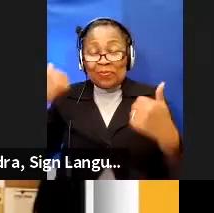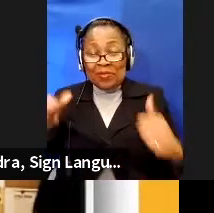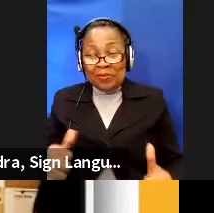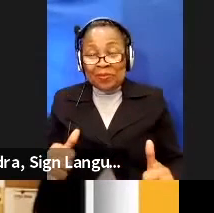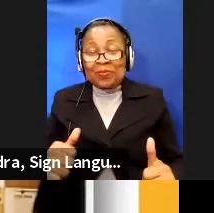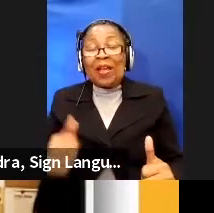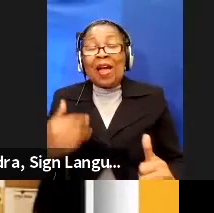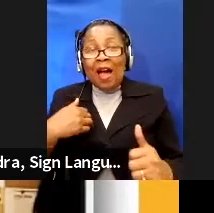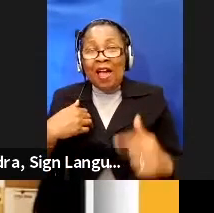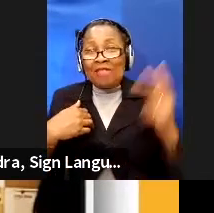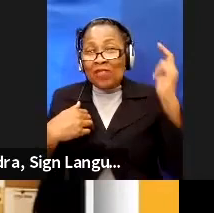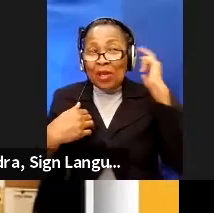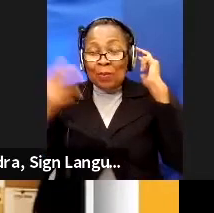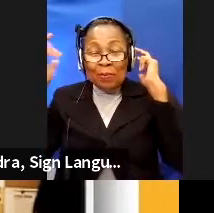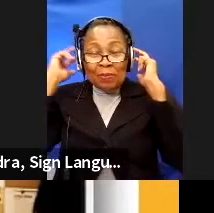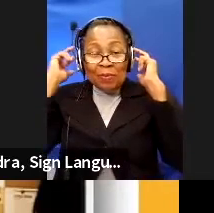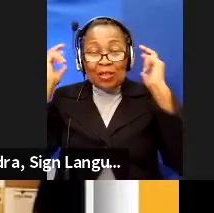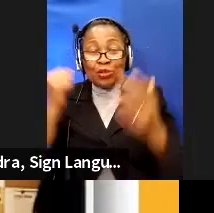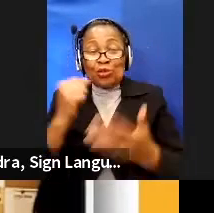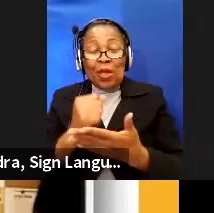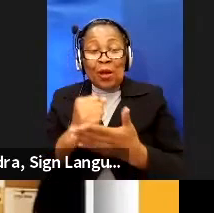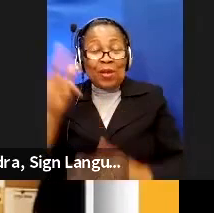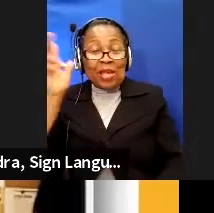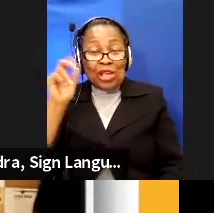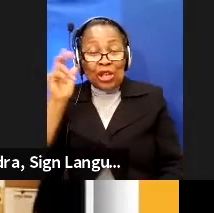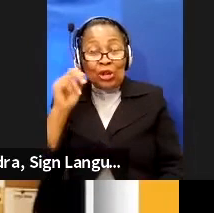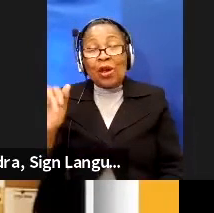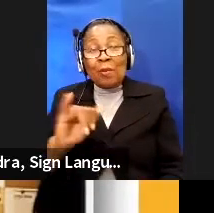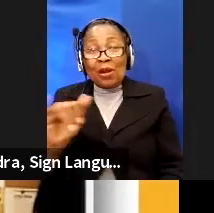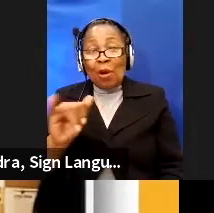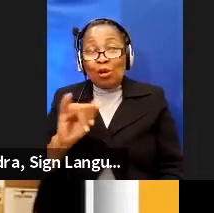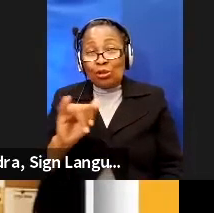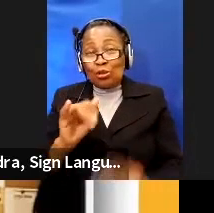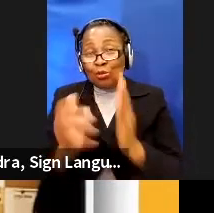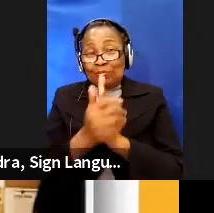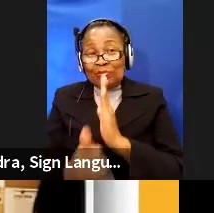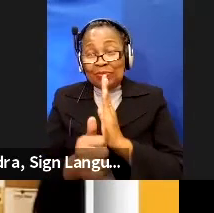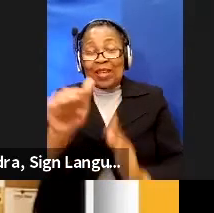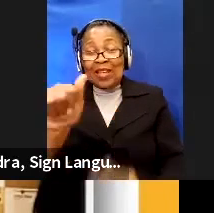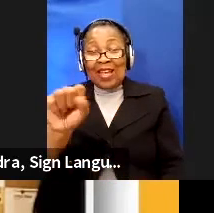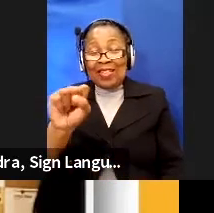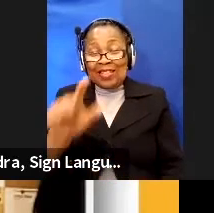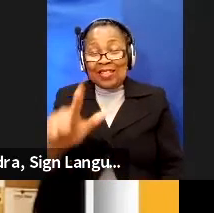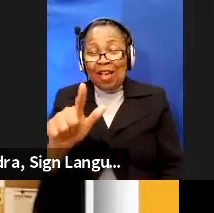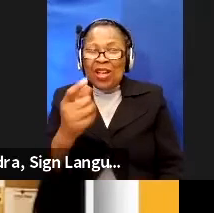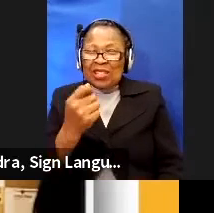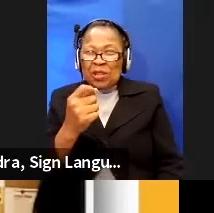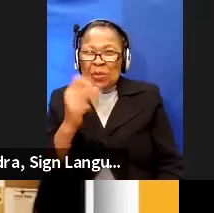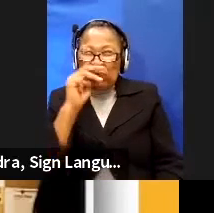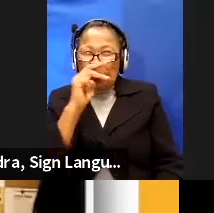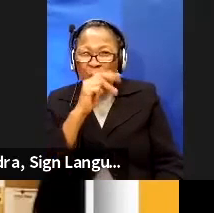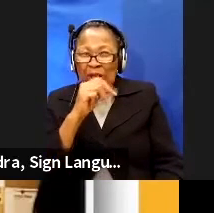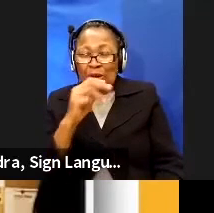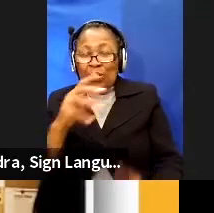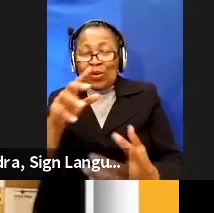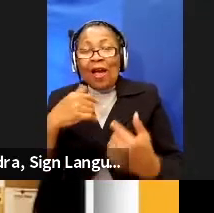cochlear implants to help me hear. I am also fluent in ASL. So it's kind of a weird combination. I actually had normal